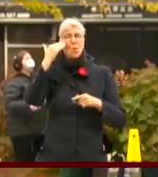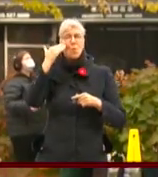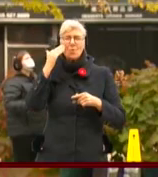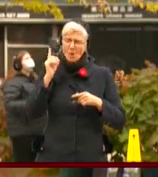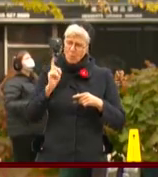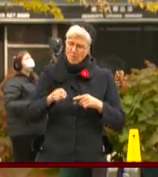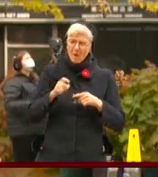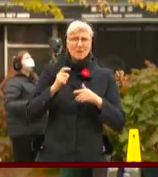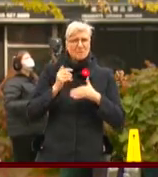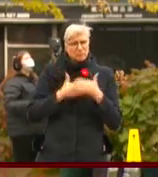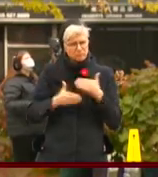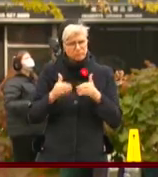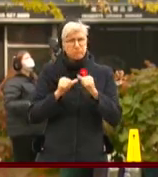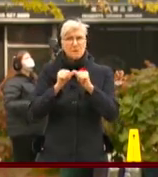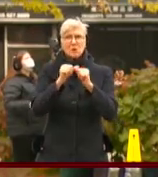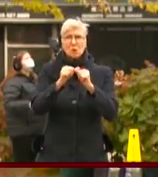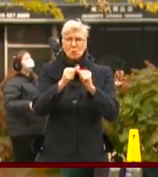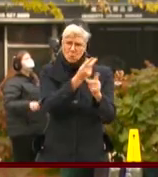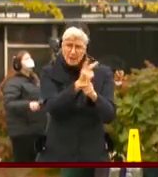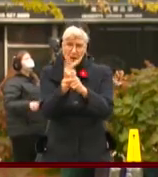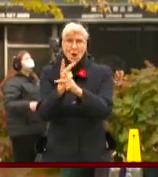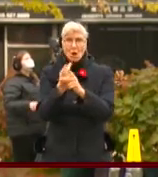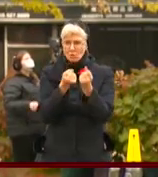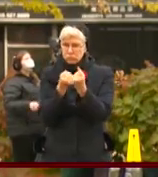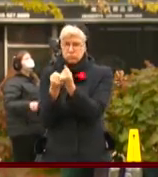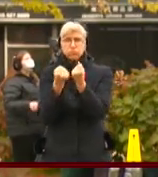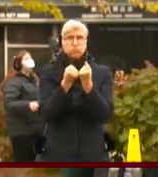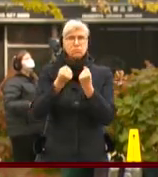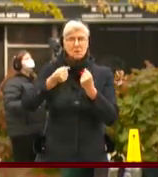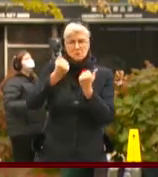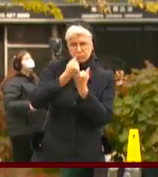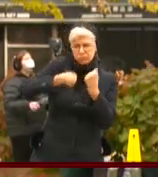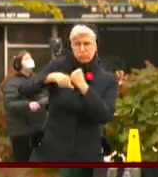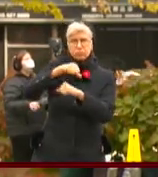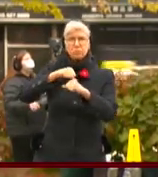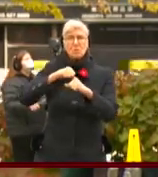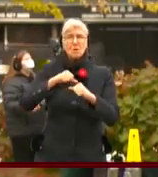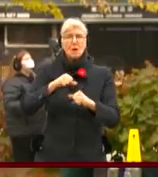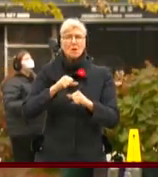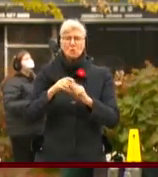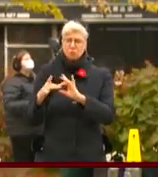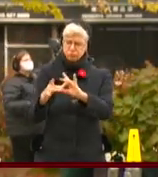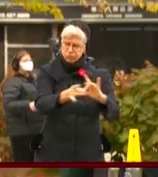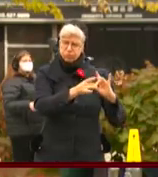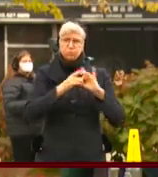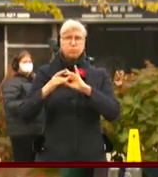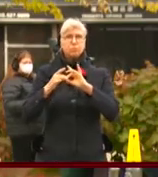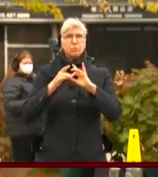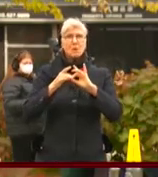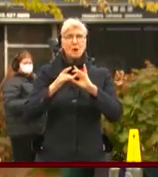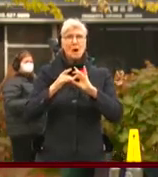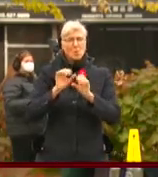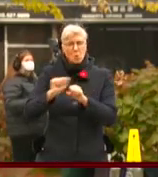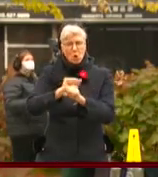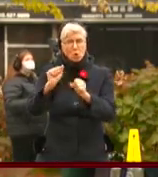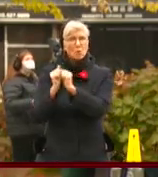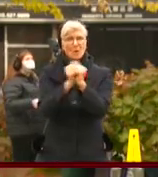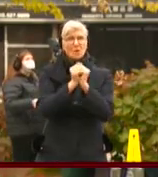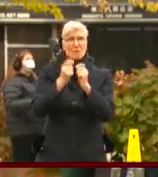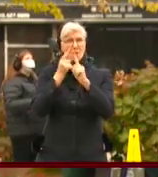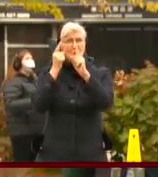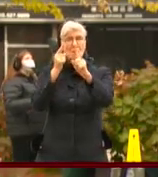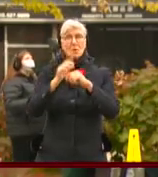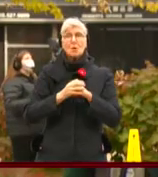us is called to look out for one another, to foster and encourage the common good that binds us together. May today's